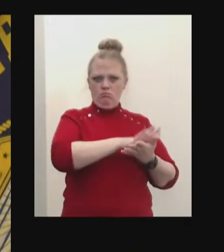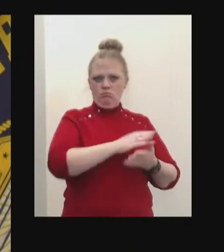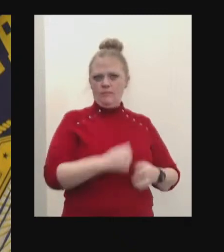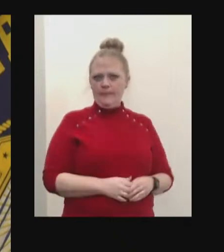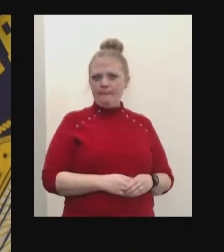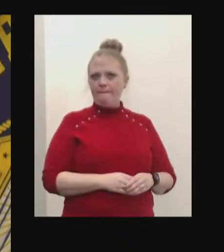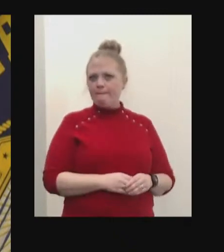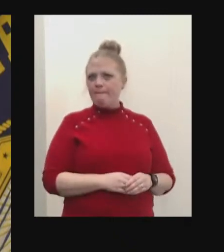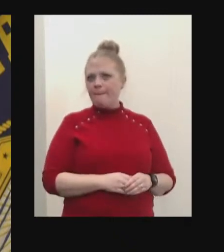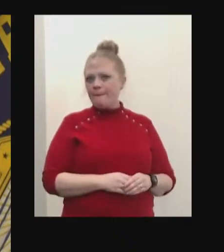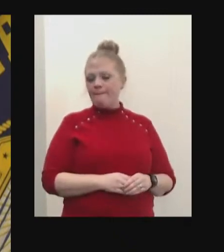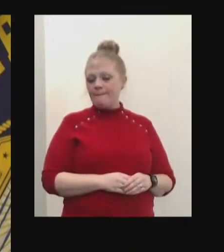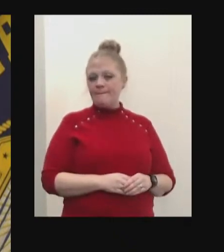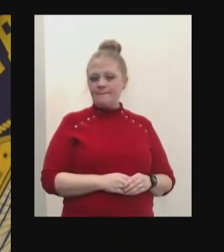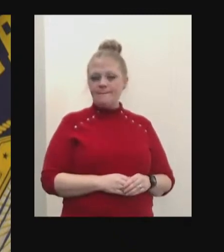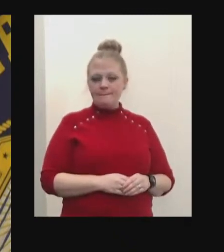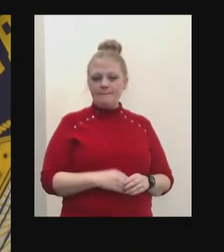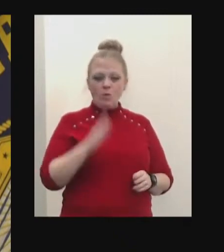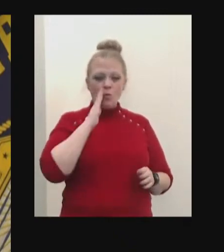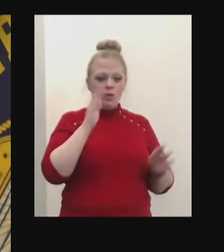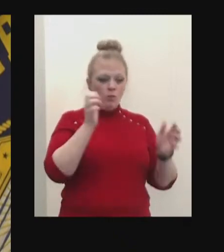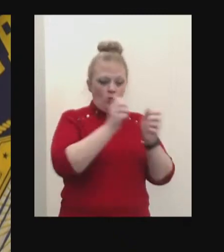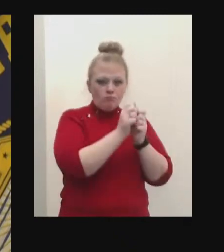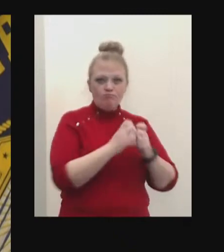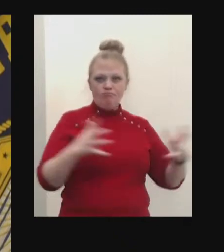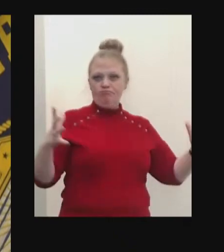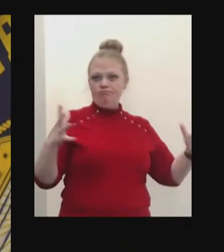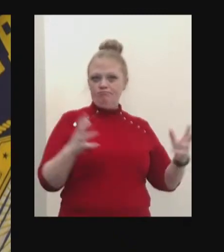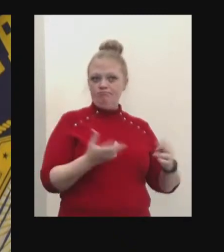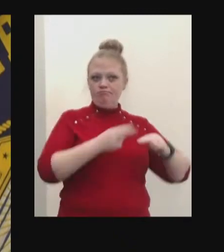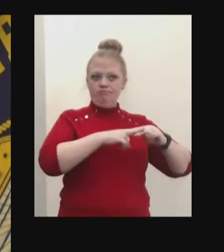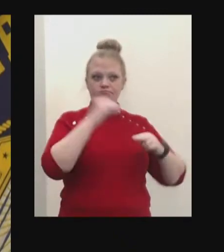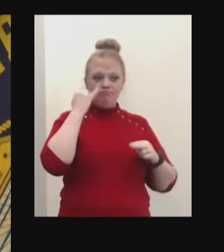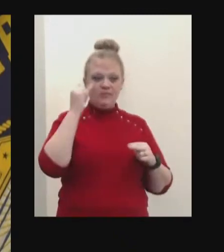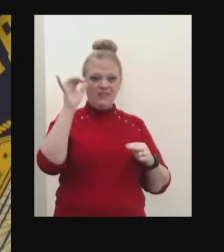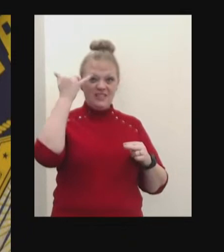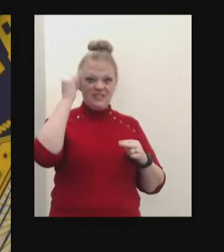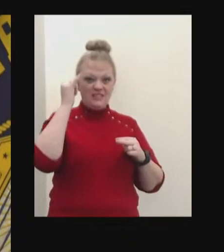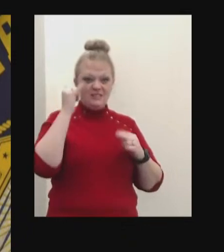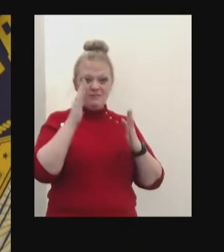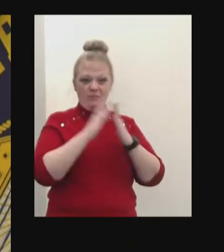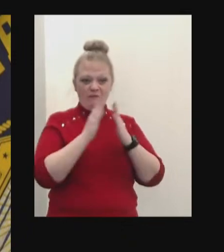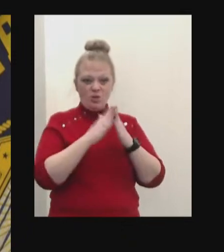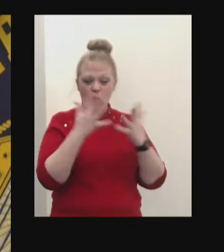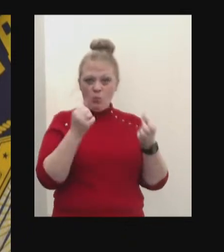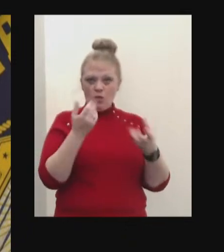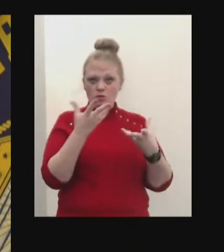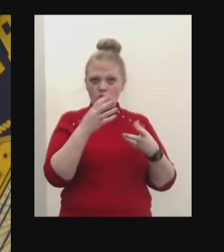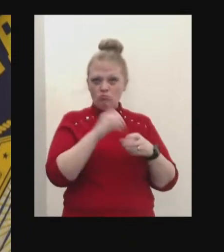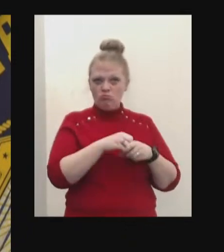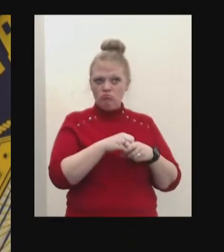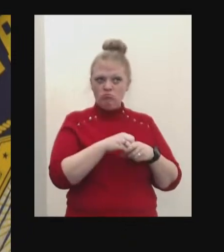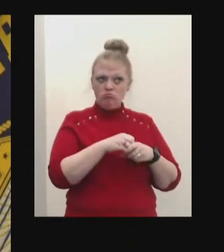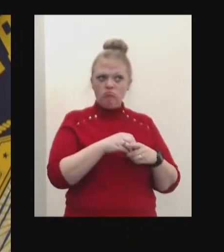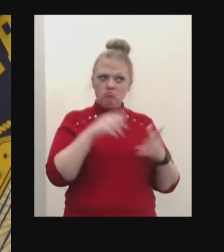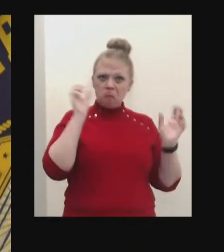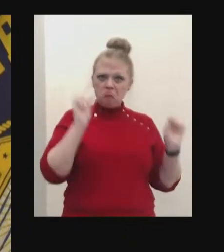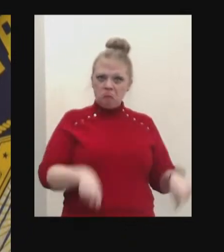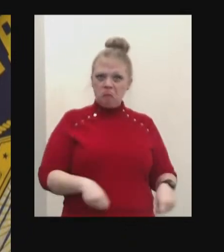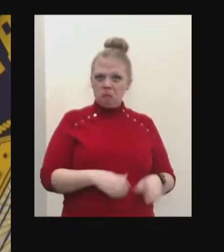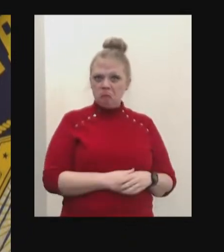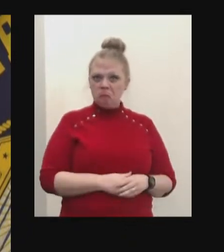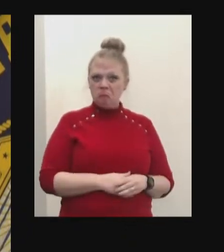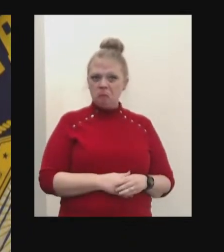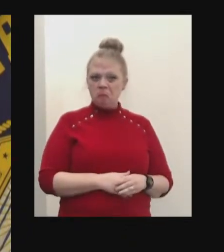will be expanding that. If the city of Buffalo wants to participate in the test to stay program, they certainly have the option to do it. There are